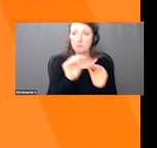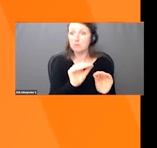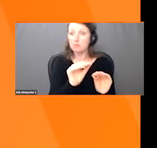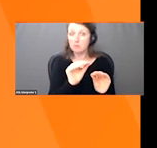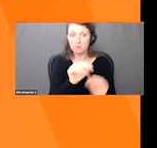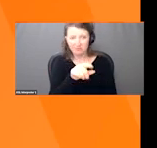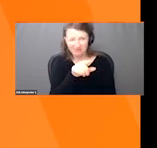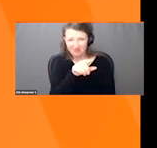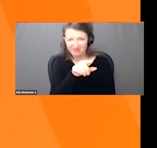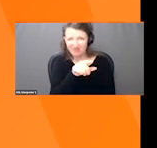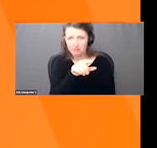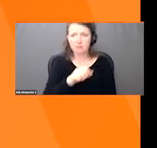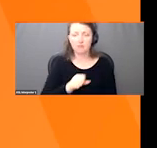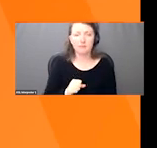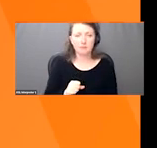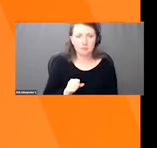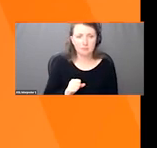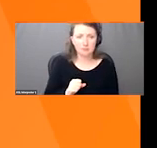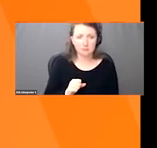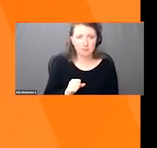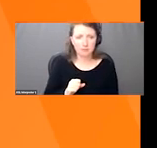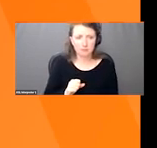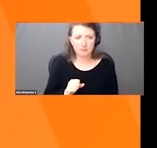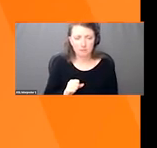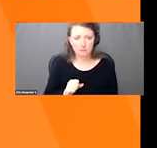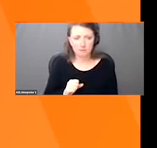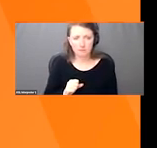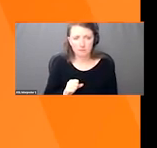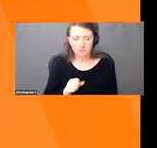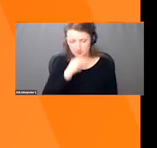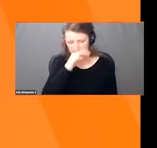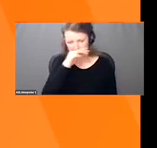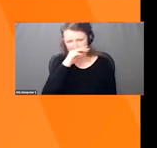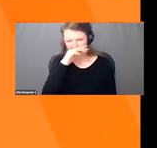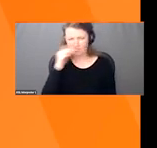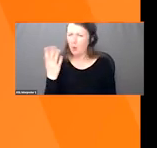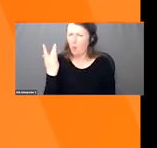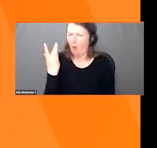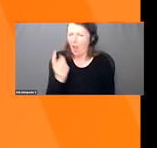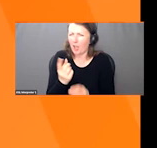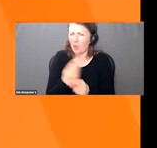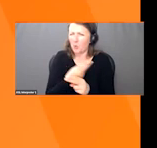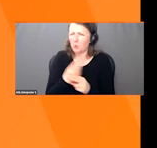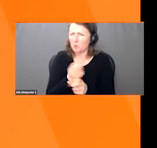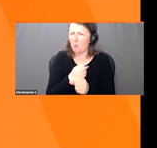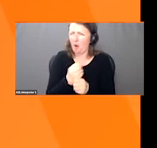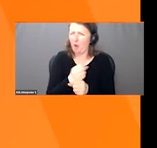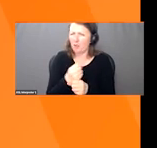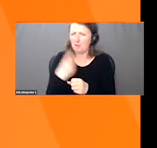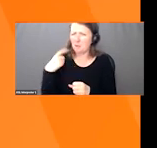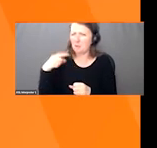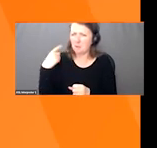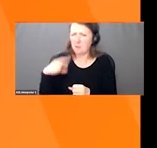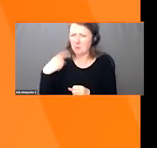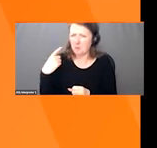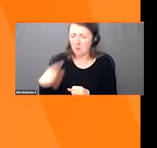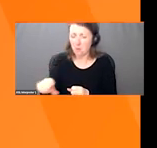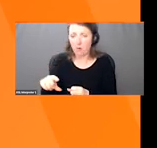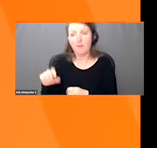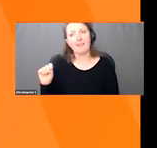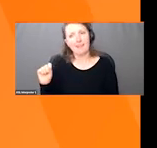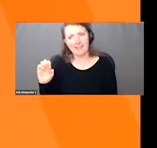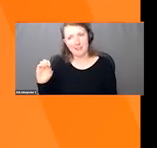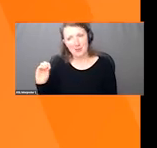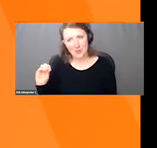Two big benefits to having your products listed on LinkedIn is one, again, SEO. So when someone is looking for book